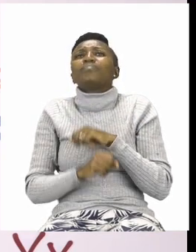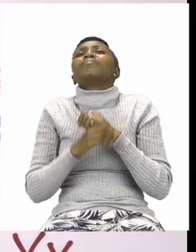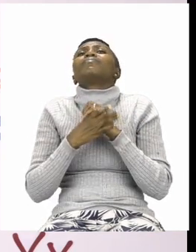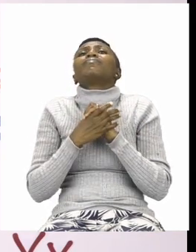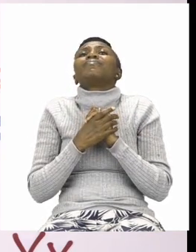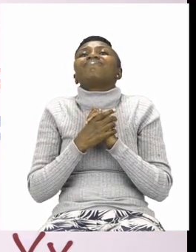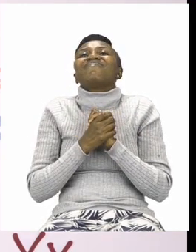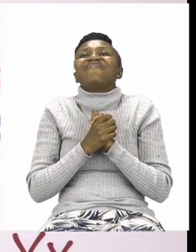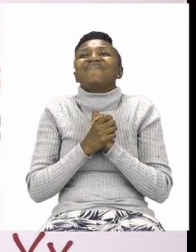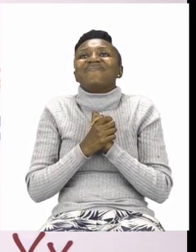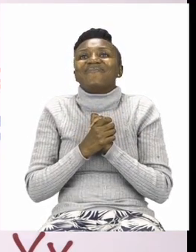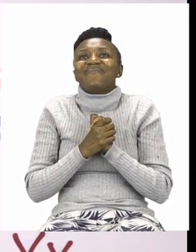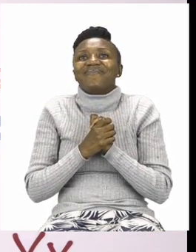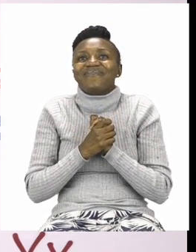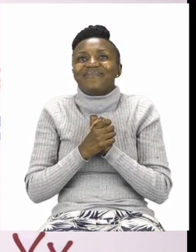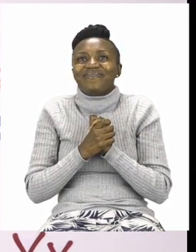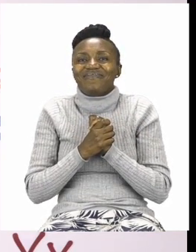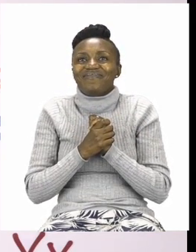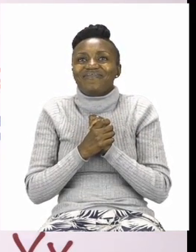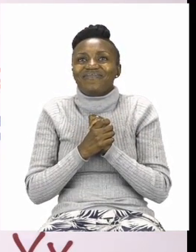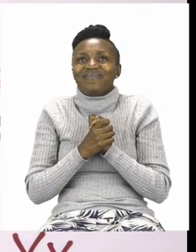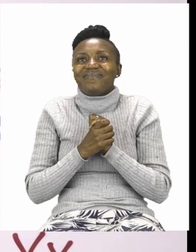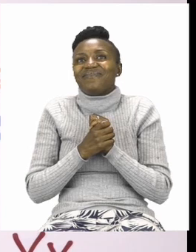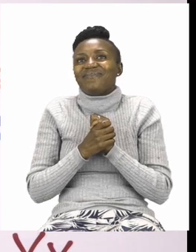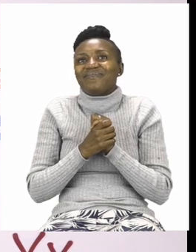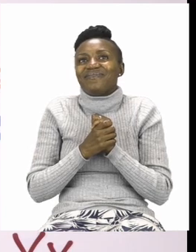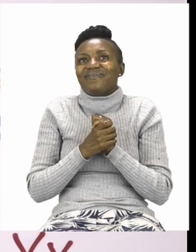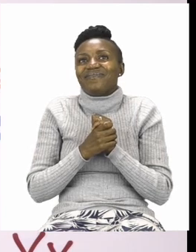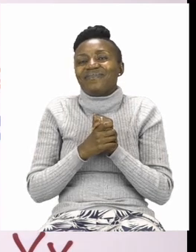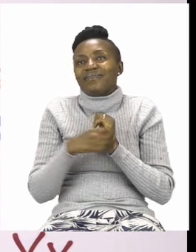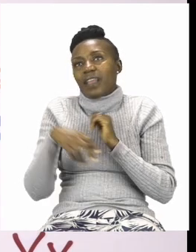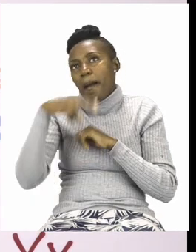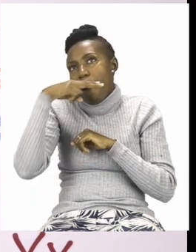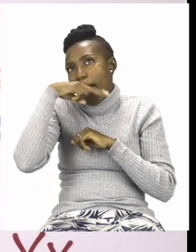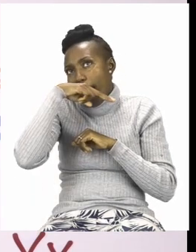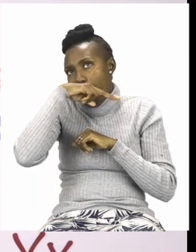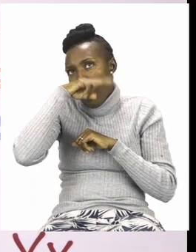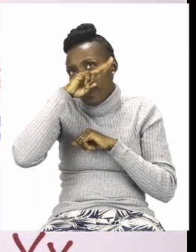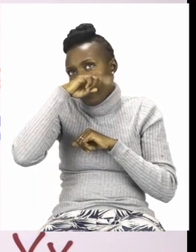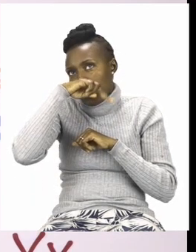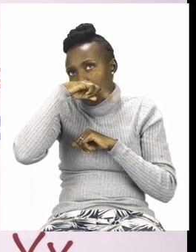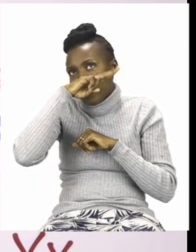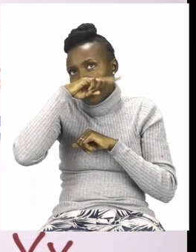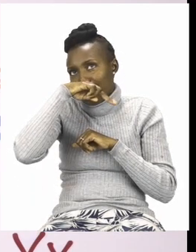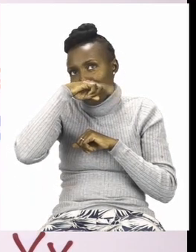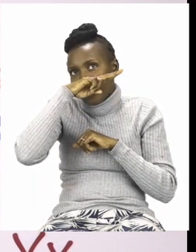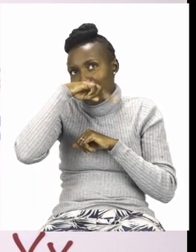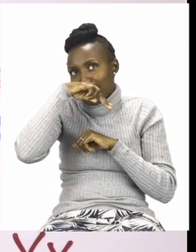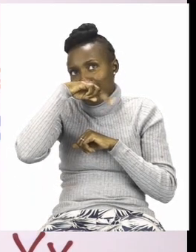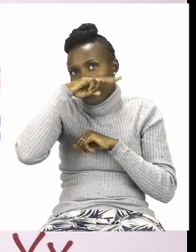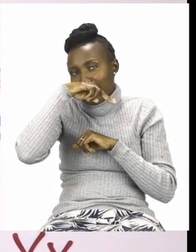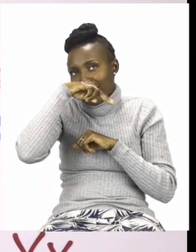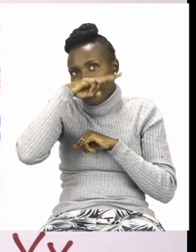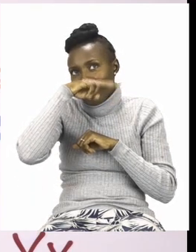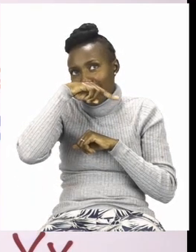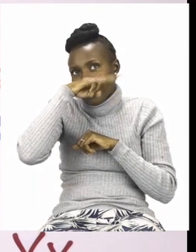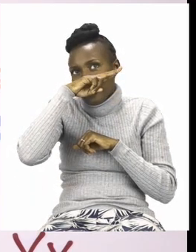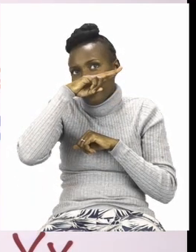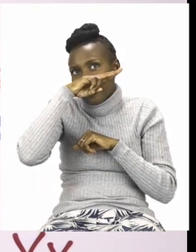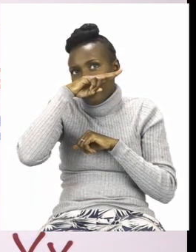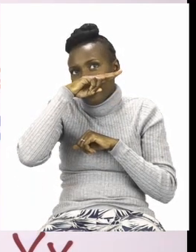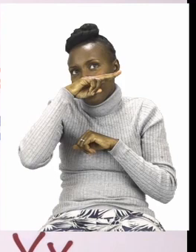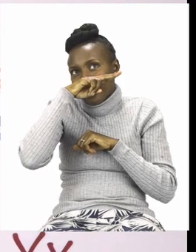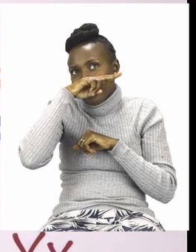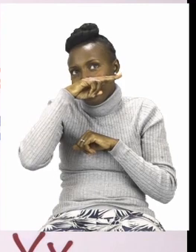hee-haw. And then we have a duck. Everyone, let's pretend we are a